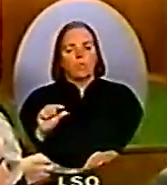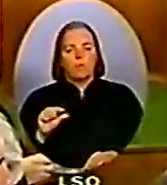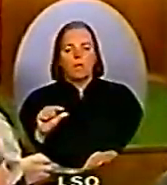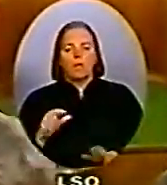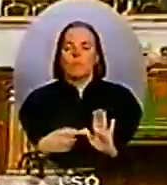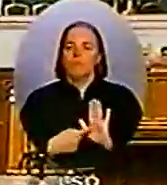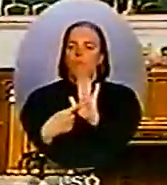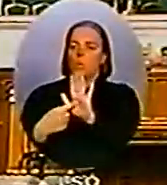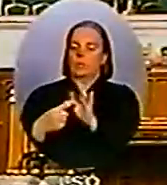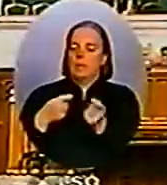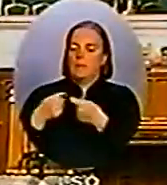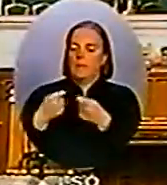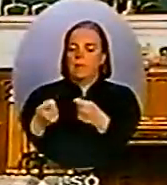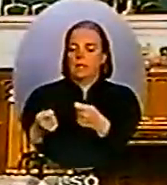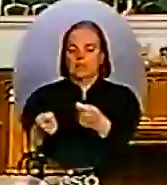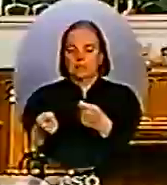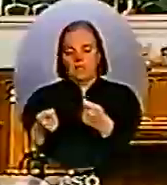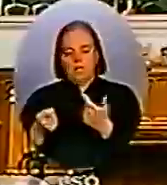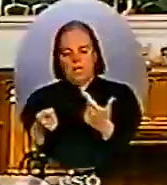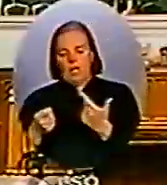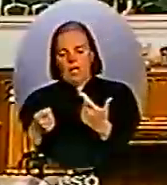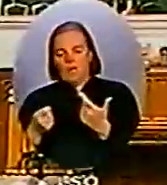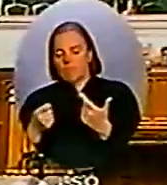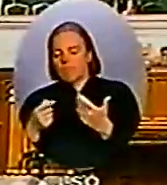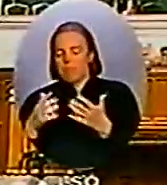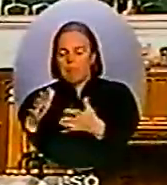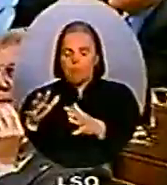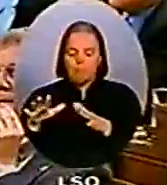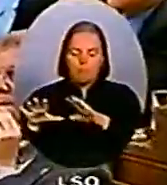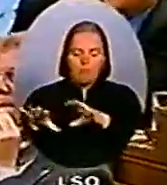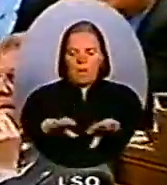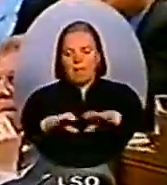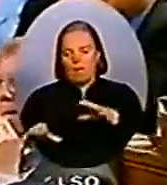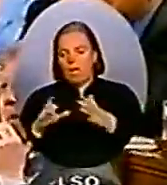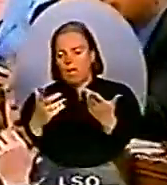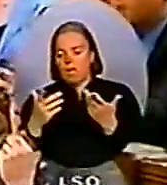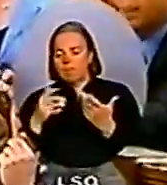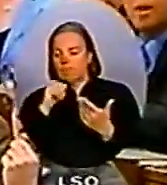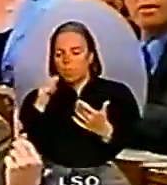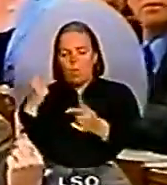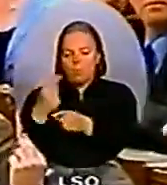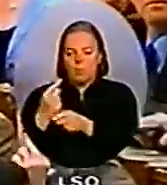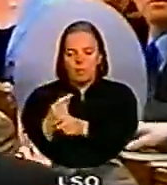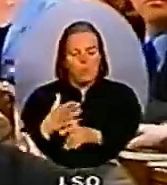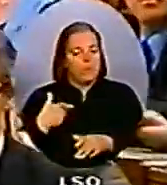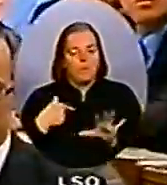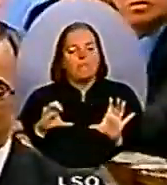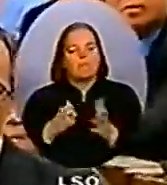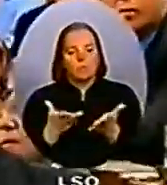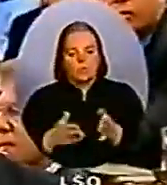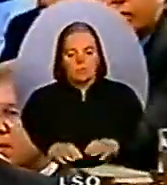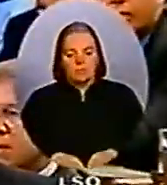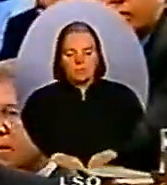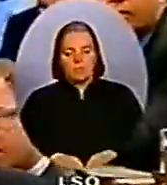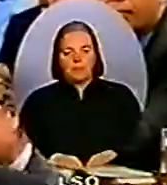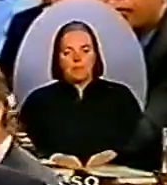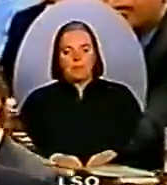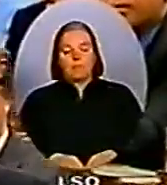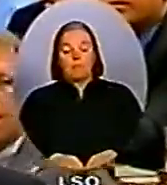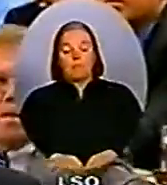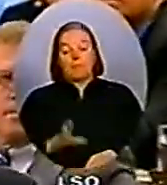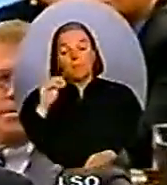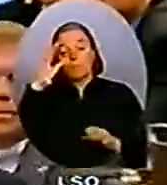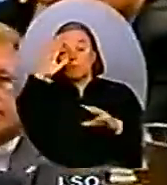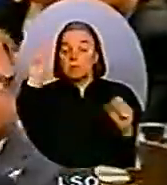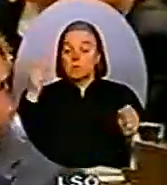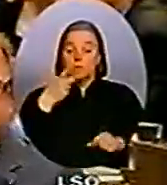The Honourable President of the Treasury Board. Speaking of doing no such thing, in fact, it was this government at the